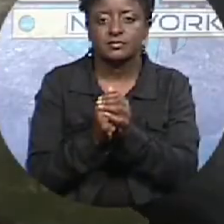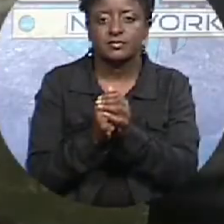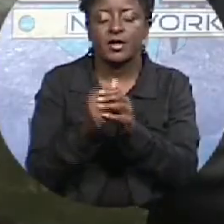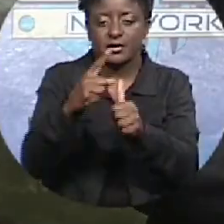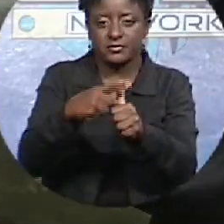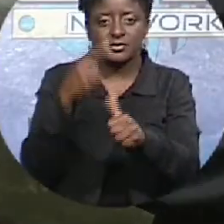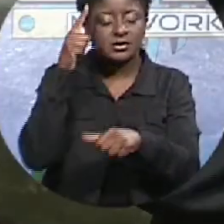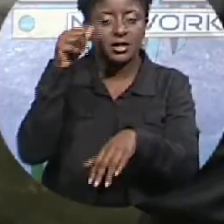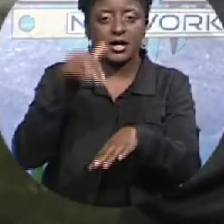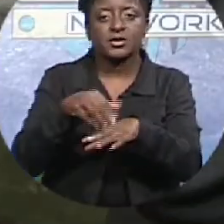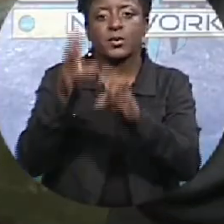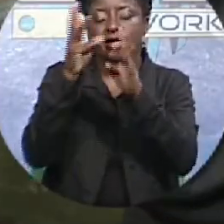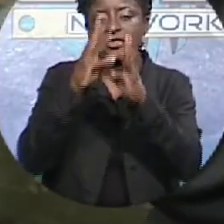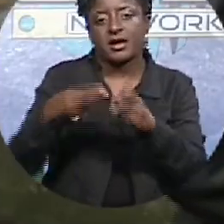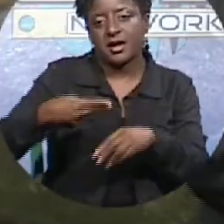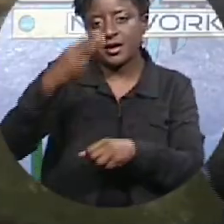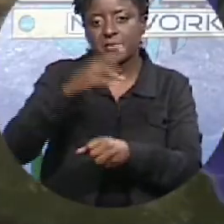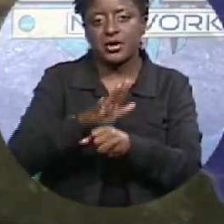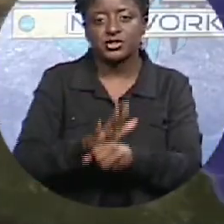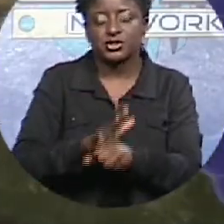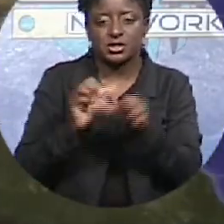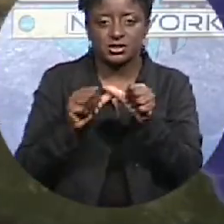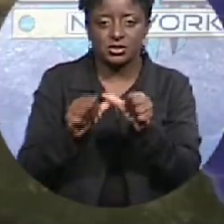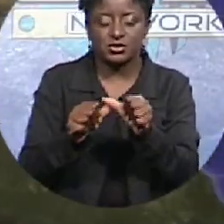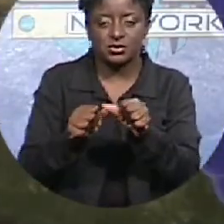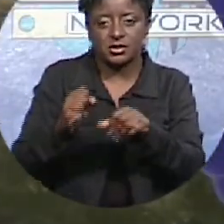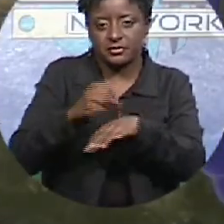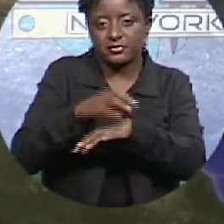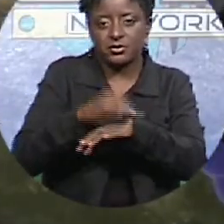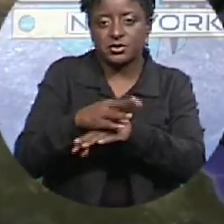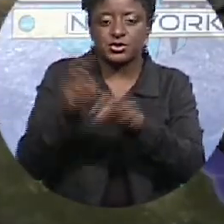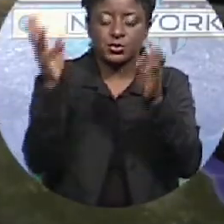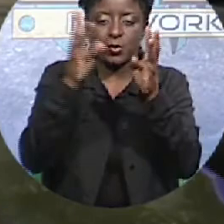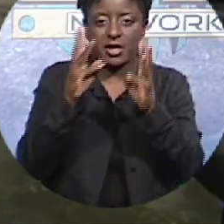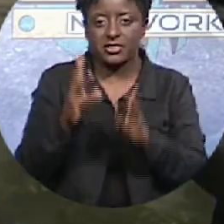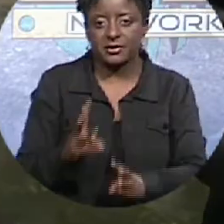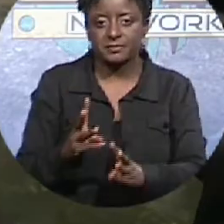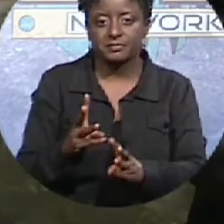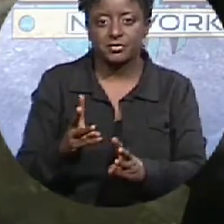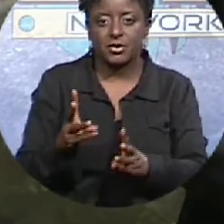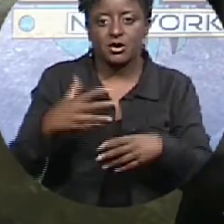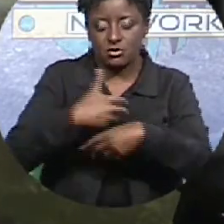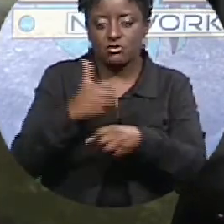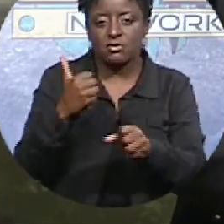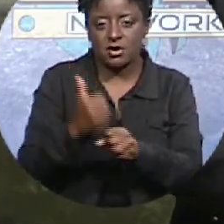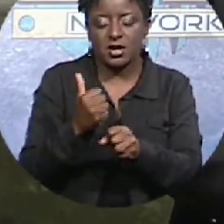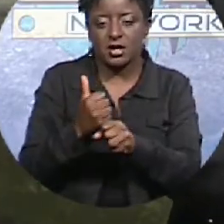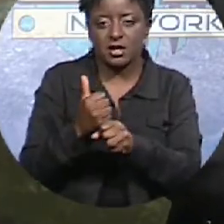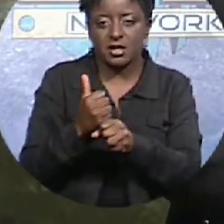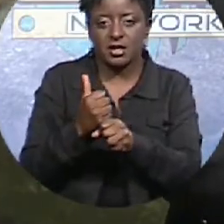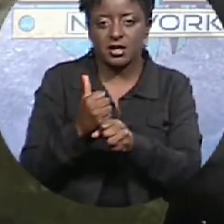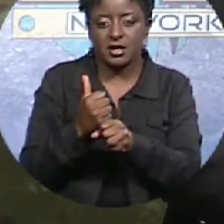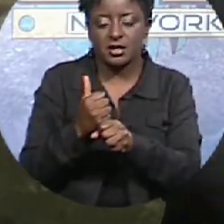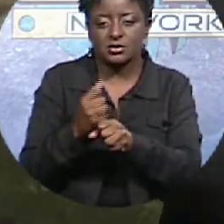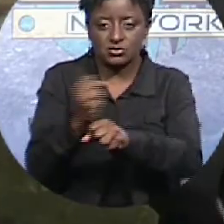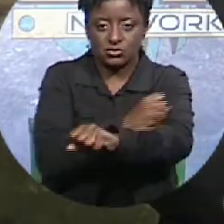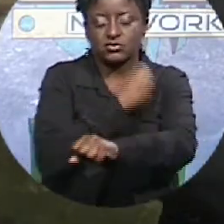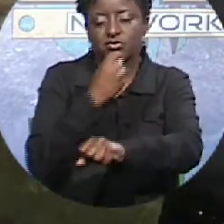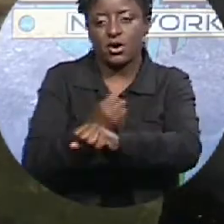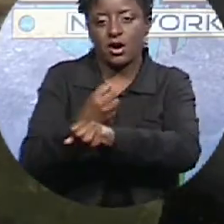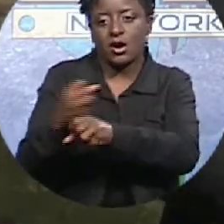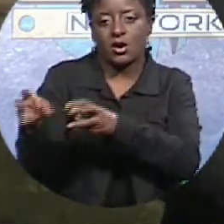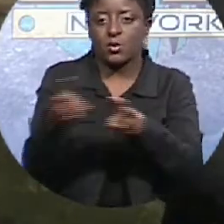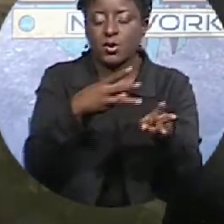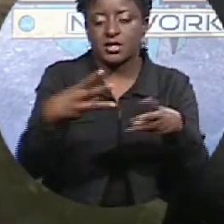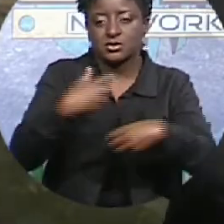In our first look at weather, high pressure continues to influence our weather, and it is whipping up the lower portion of the atmosphere with those brisk winds, and it's